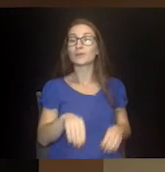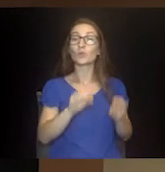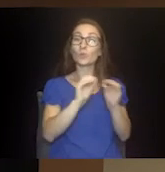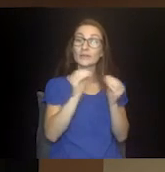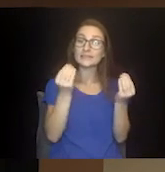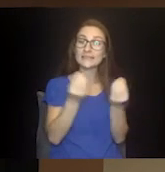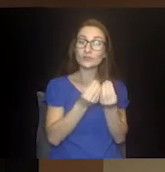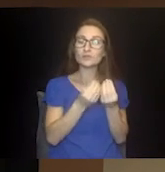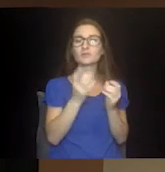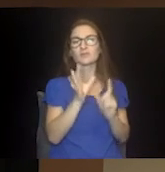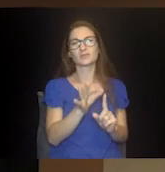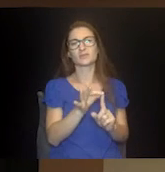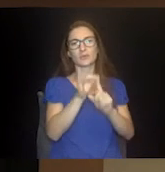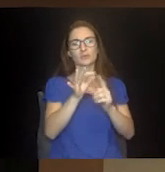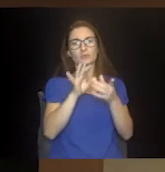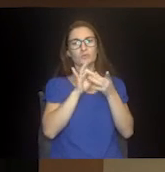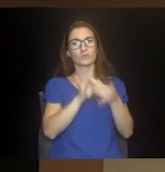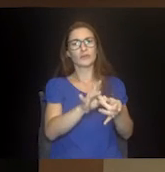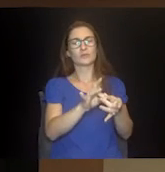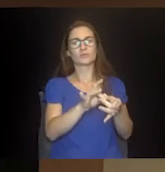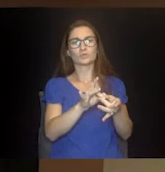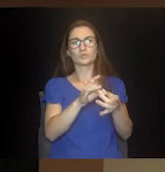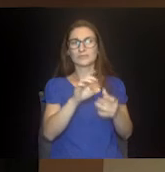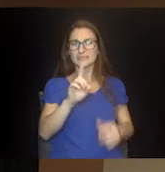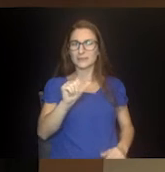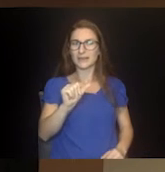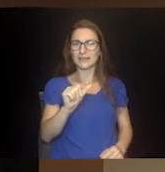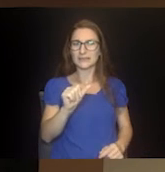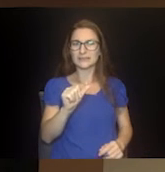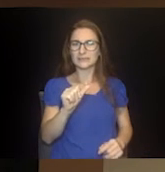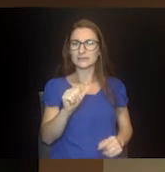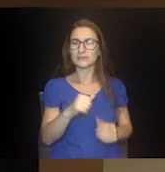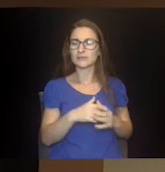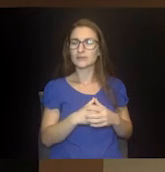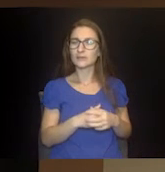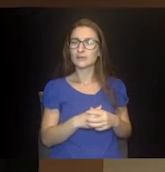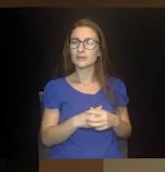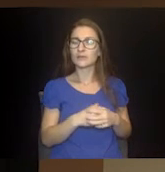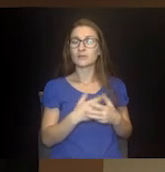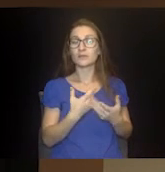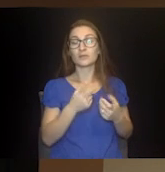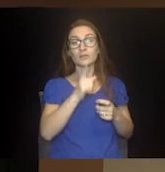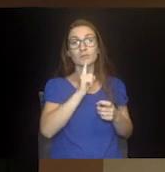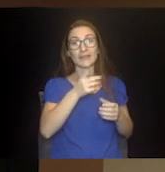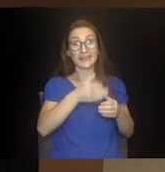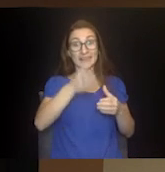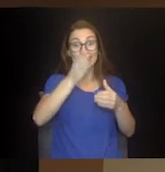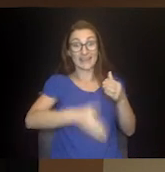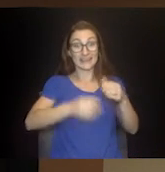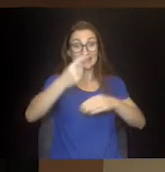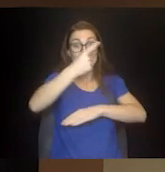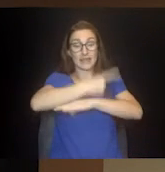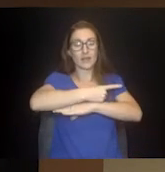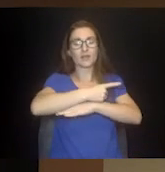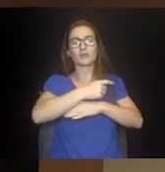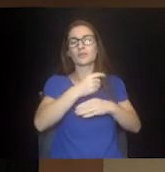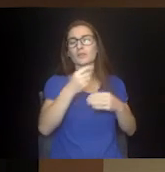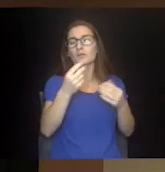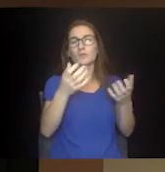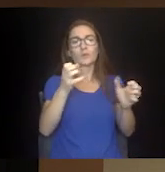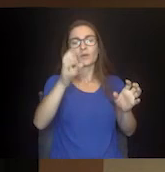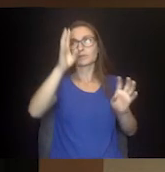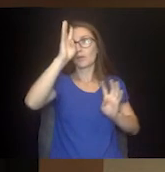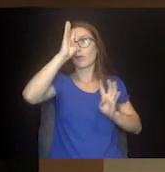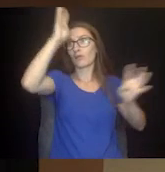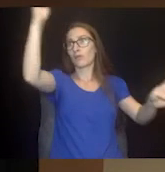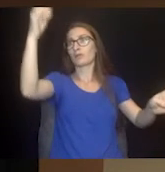other companies and other organizations, especially when it comes to disability related. But at the end of the day, we're not trying to